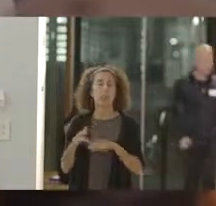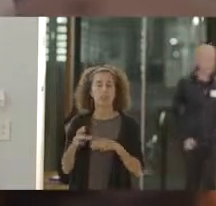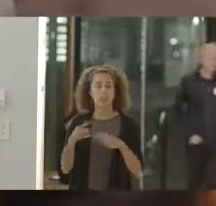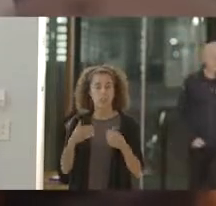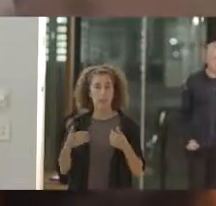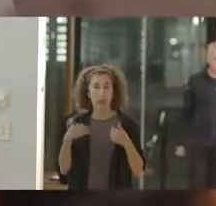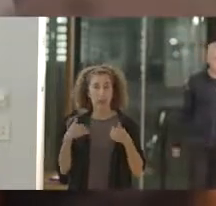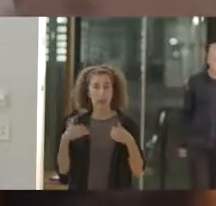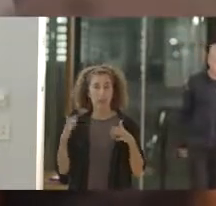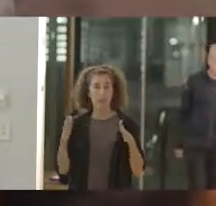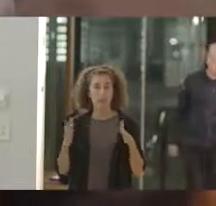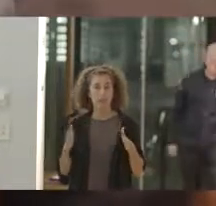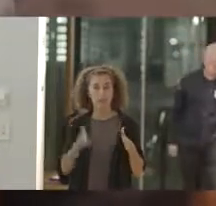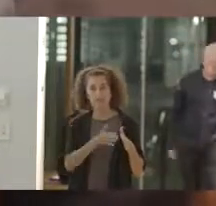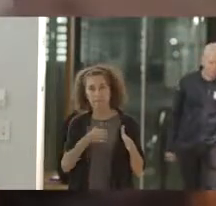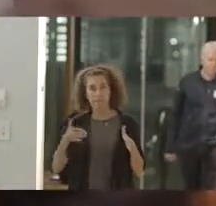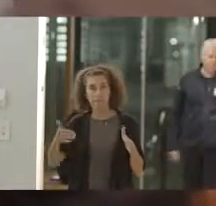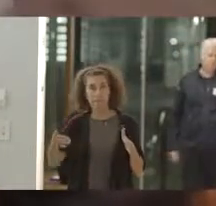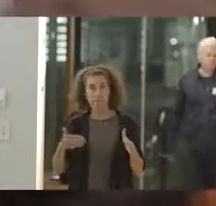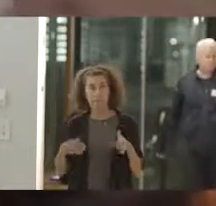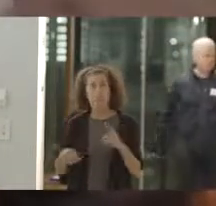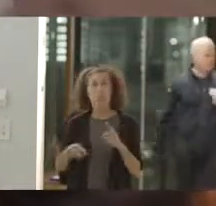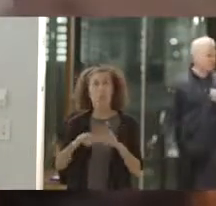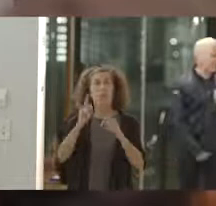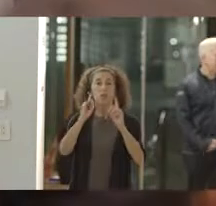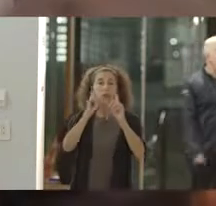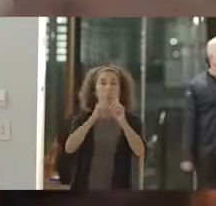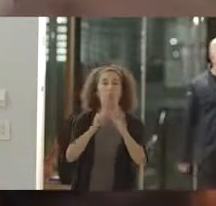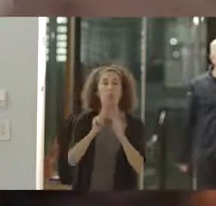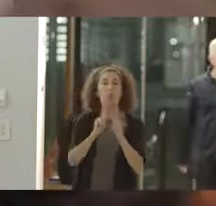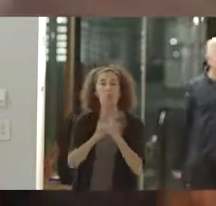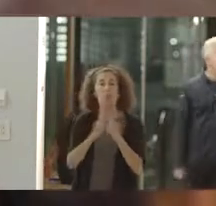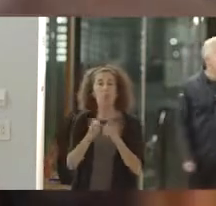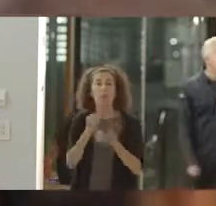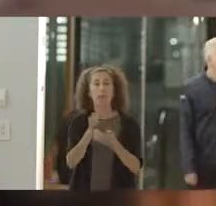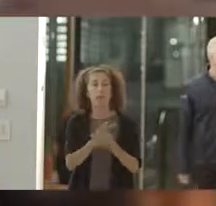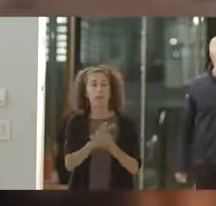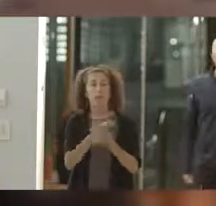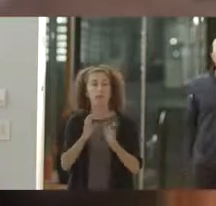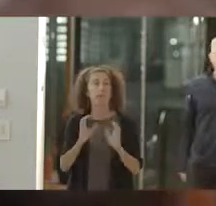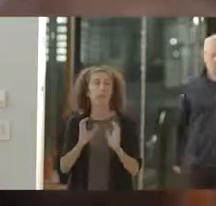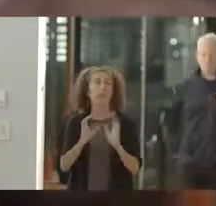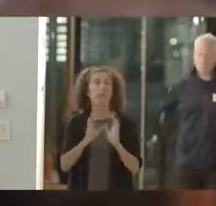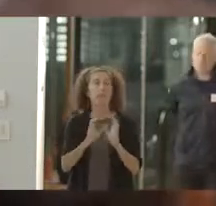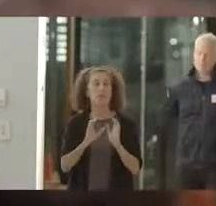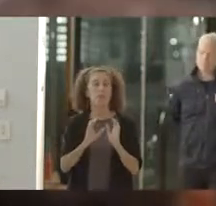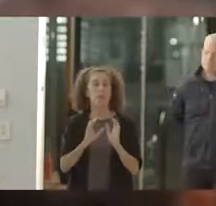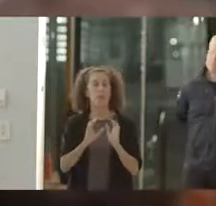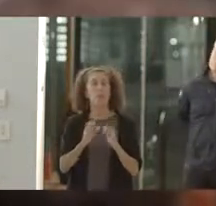FEMA accreditation and certification that limit the nature-based solutions as the only